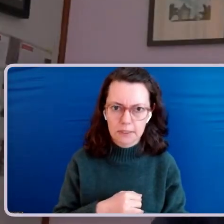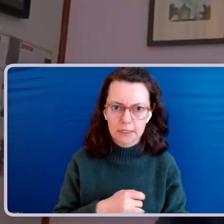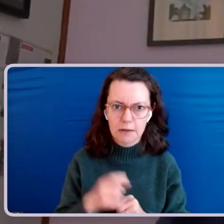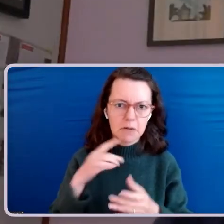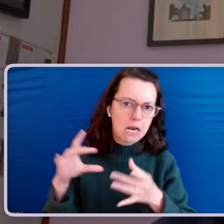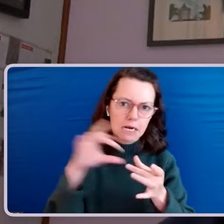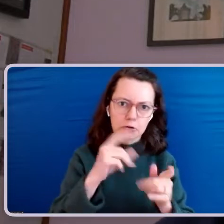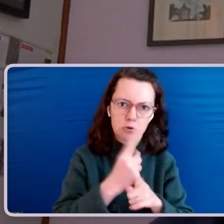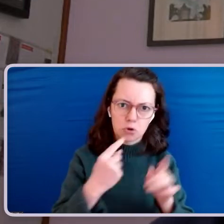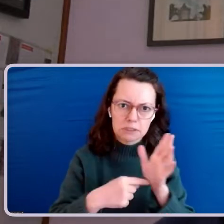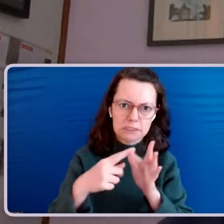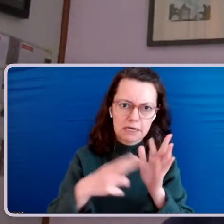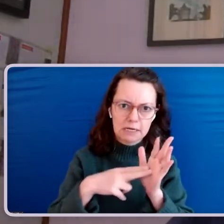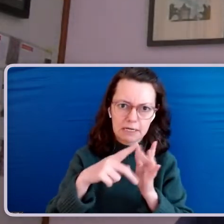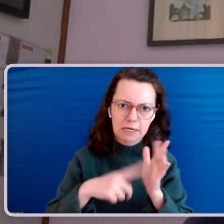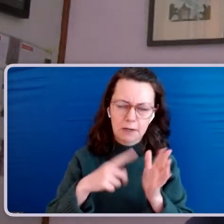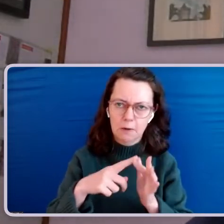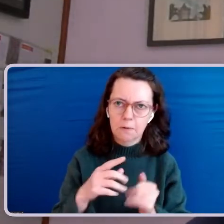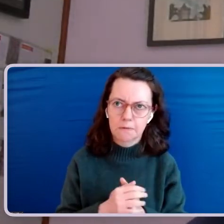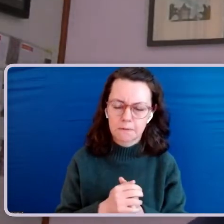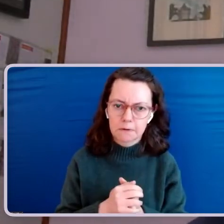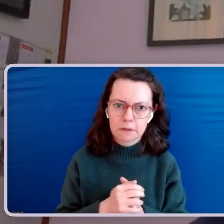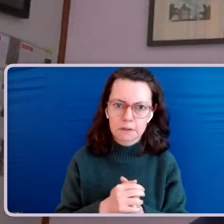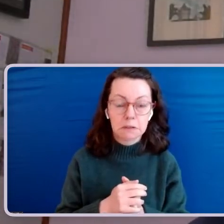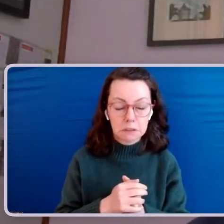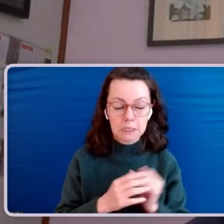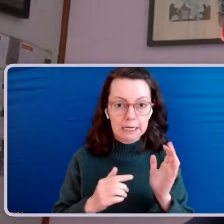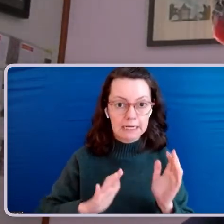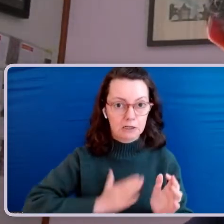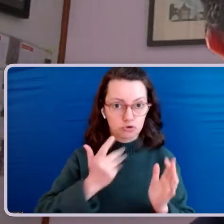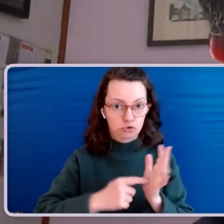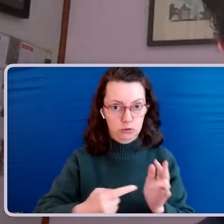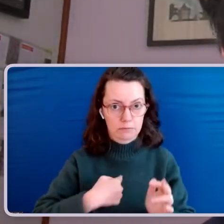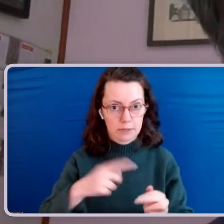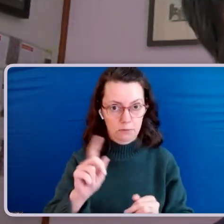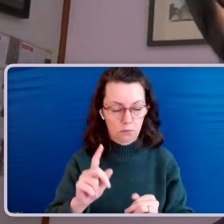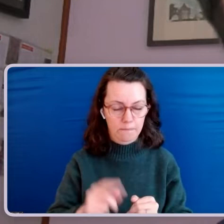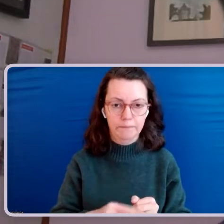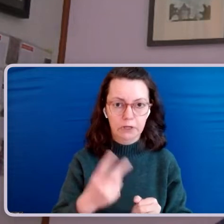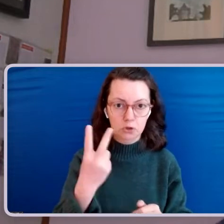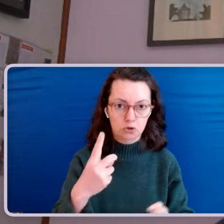I just find it a bit interesting that for the last 2 years, in fact,